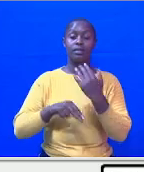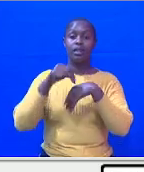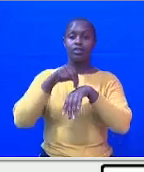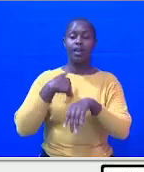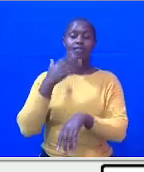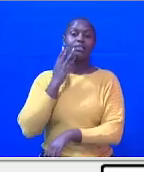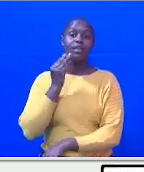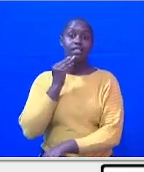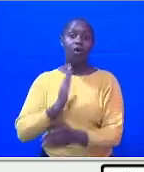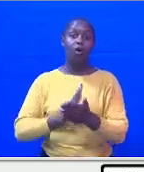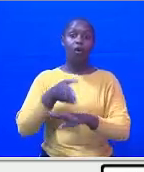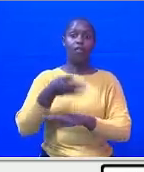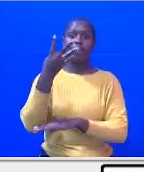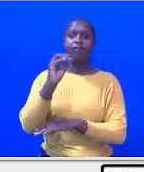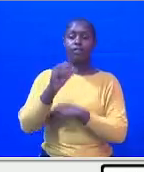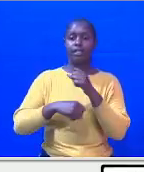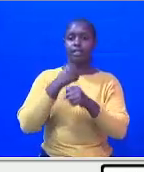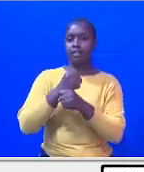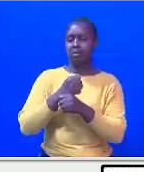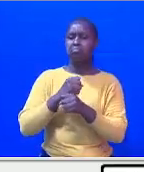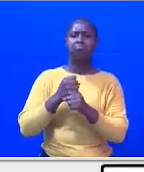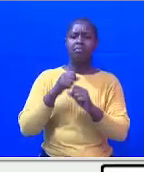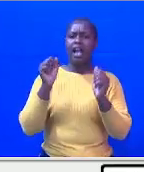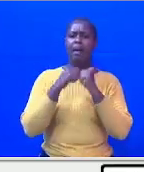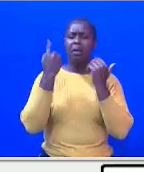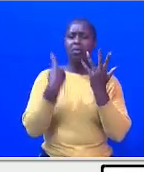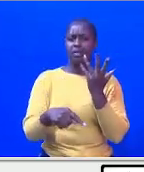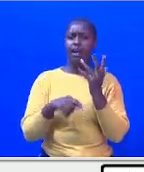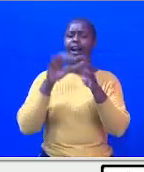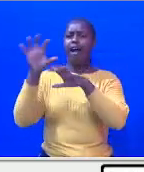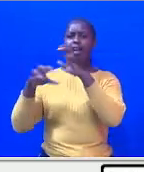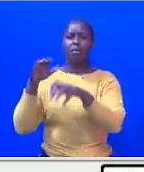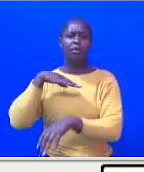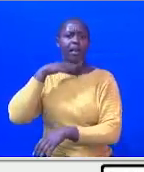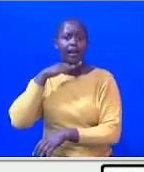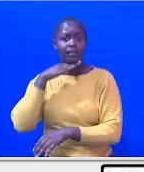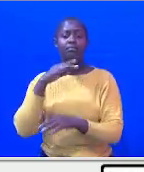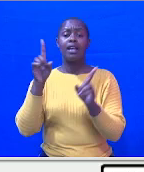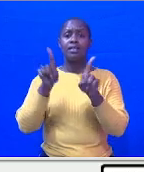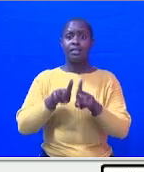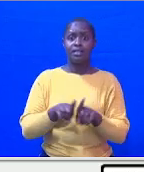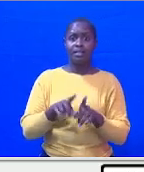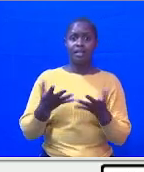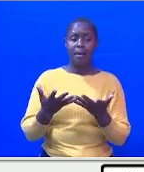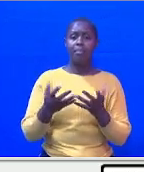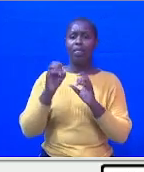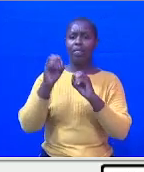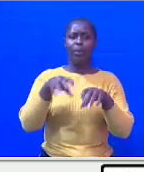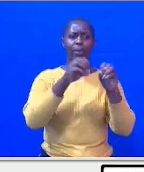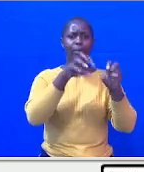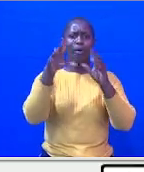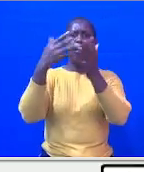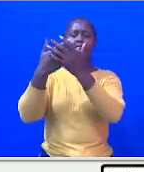years. As a result, animal deaths were highly witnessed, leaving livestock farmers in arid and semi-arid